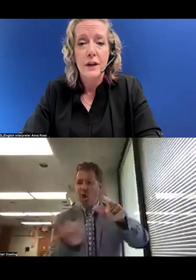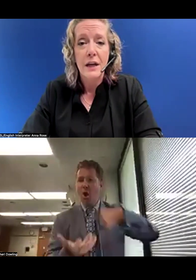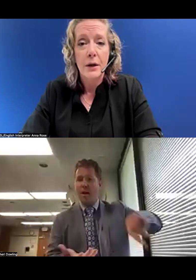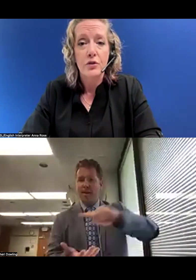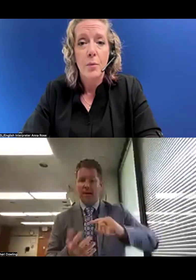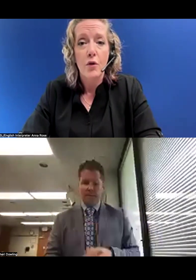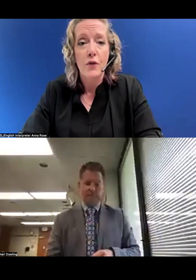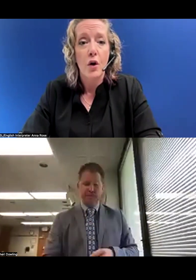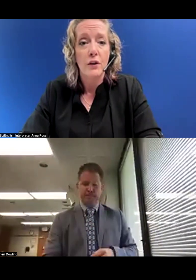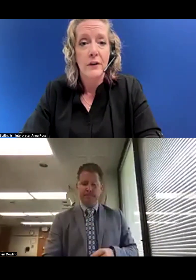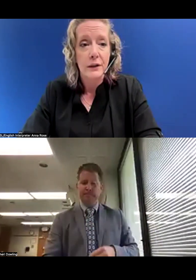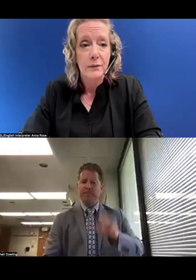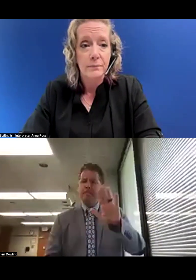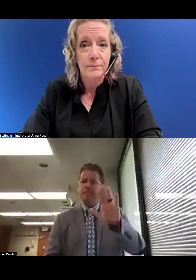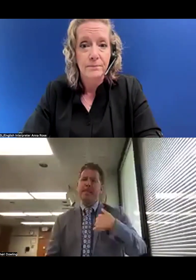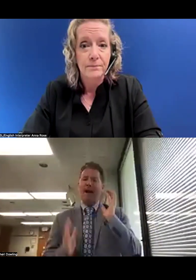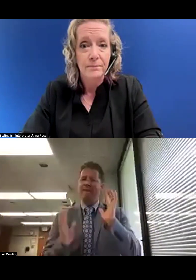better tomorrow for all of us.